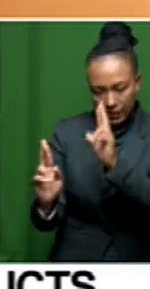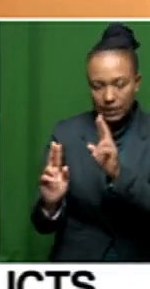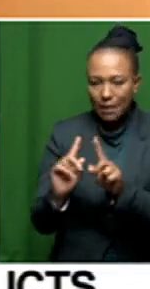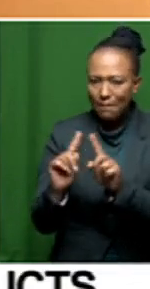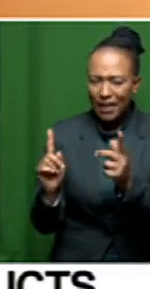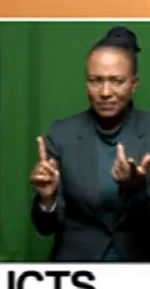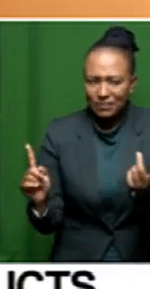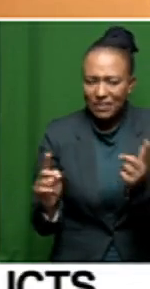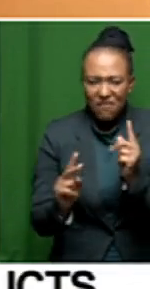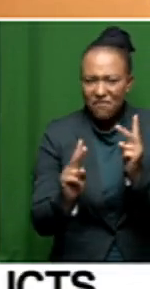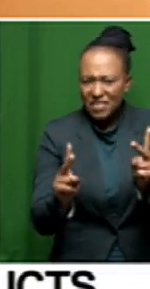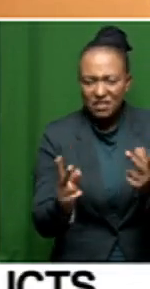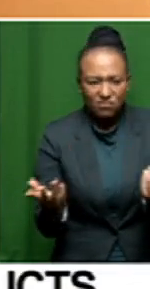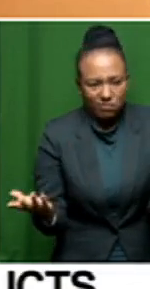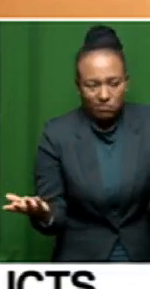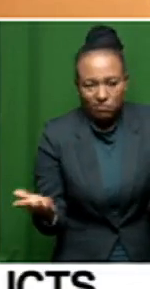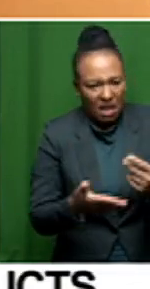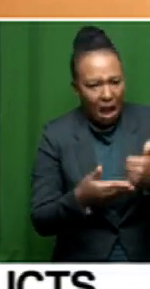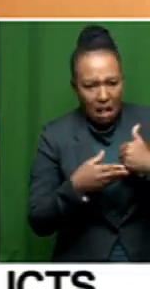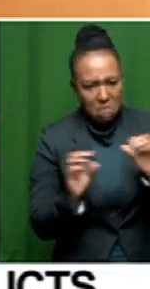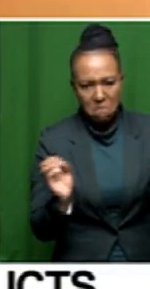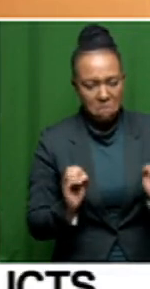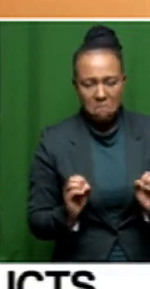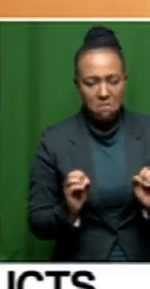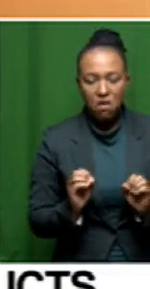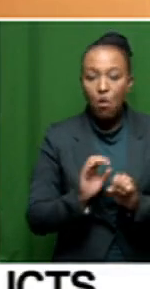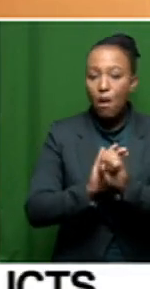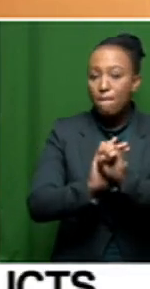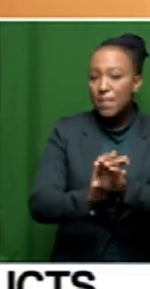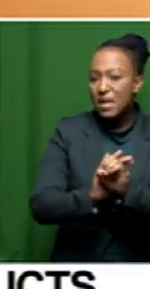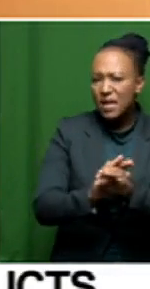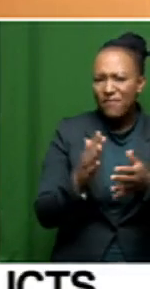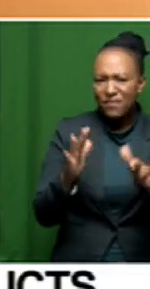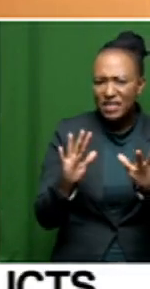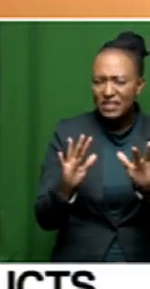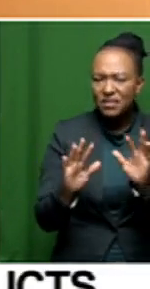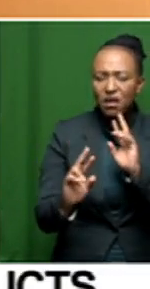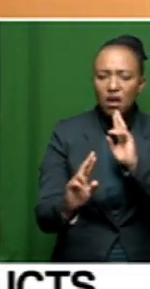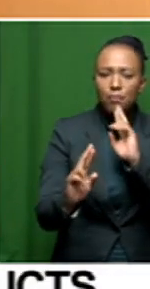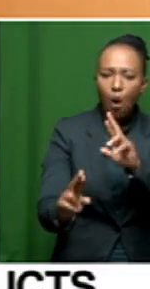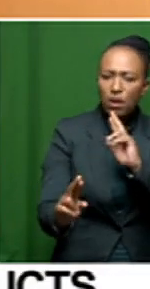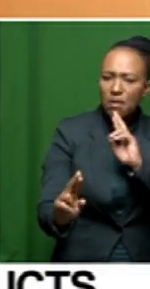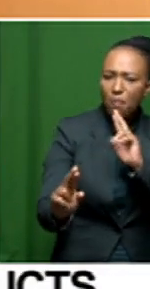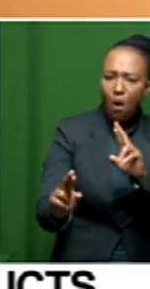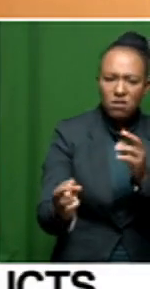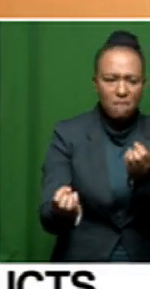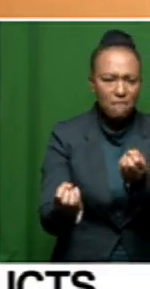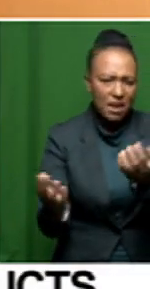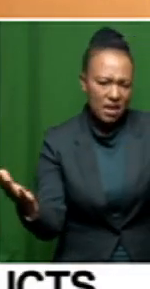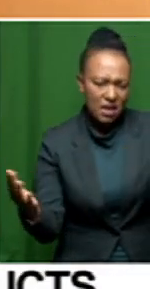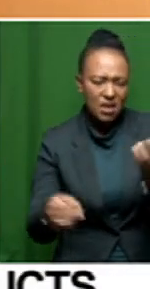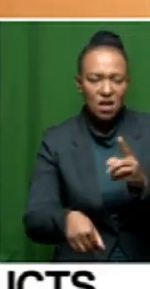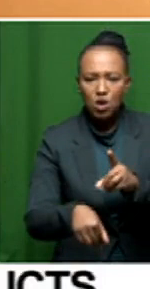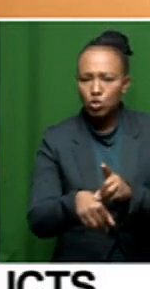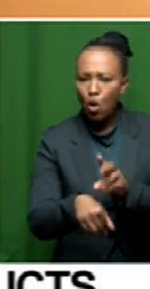of a futile visit then. Because as the media, there have been so many reports about what has been going wrong. Doctors